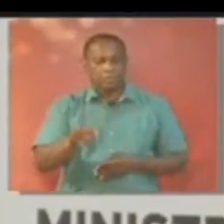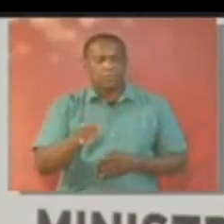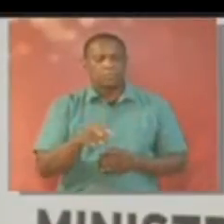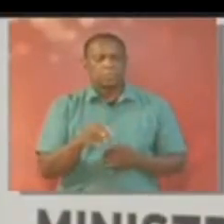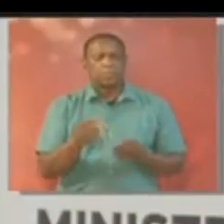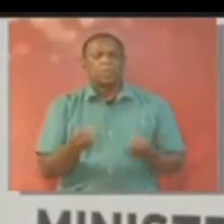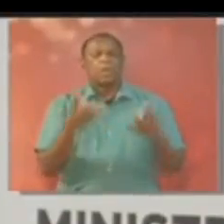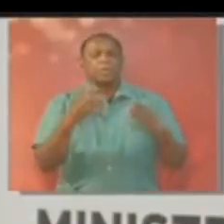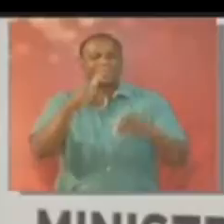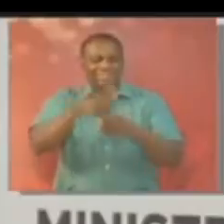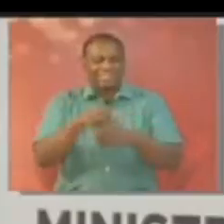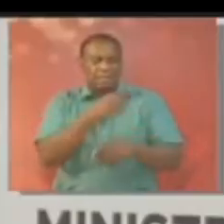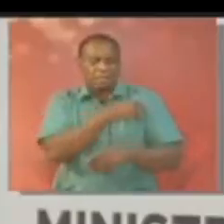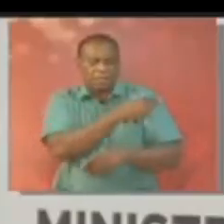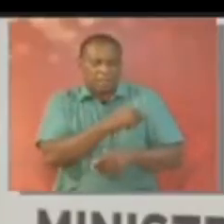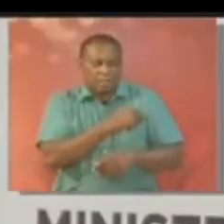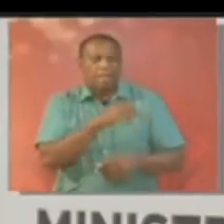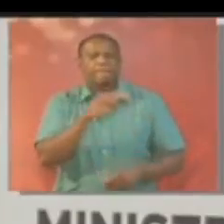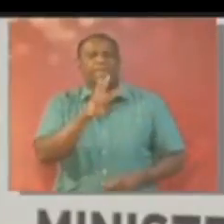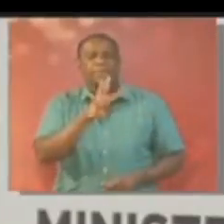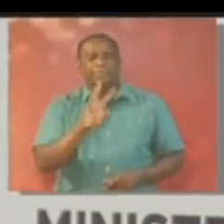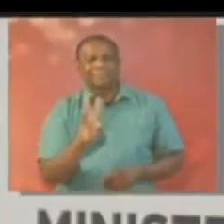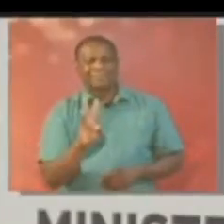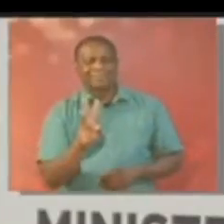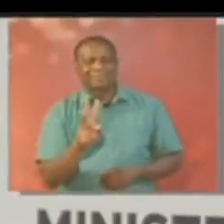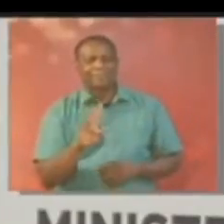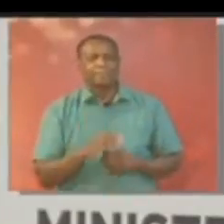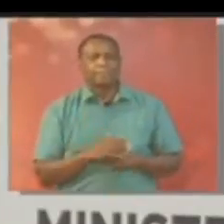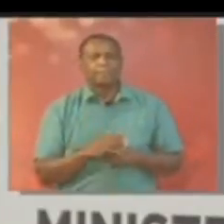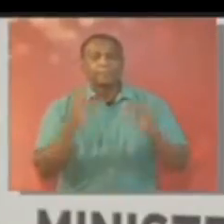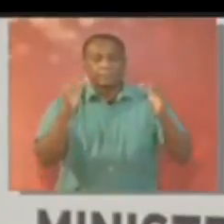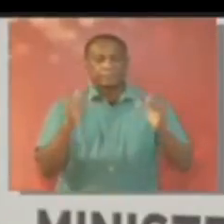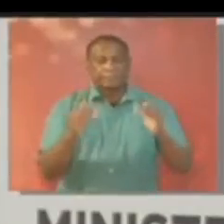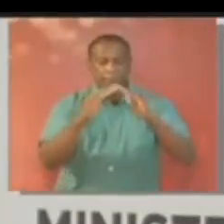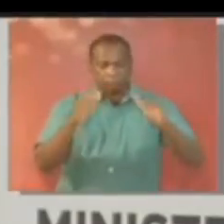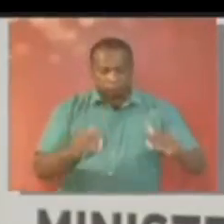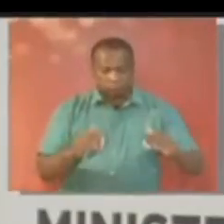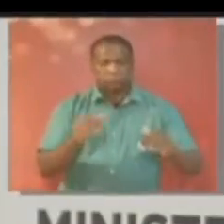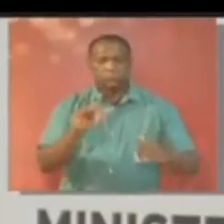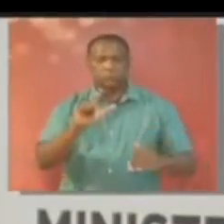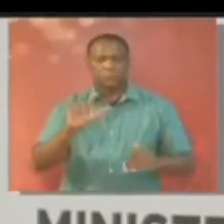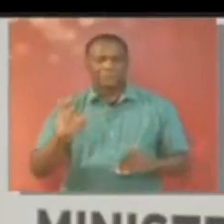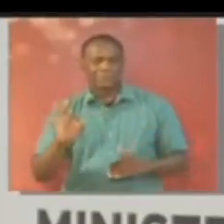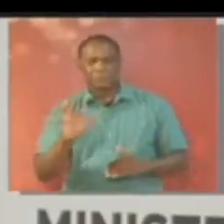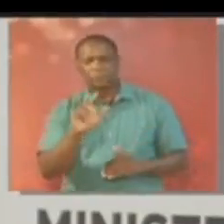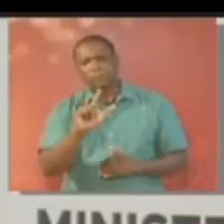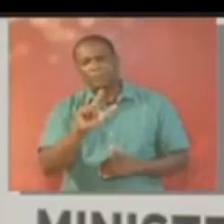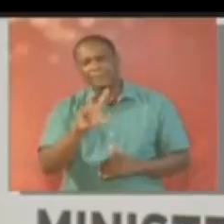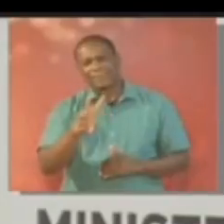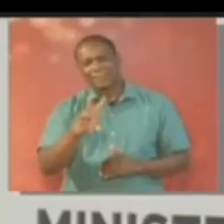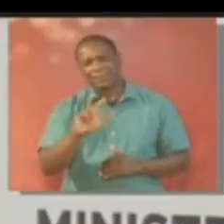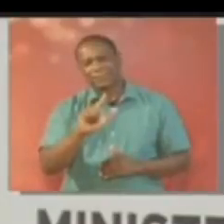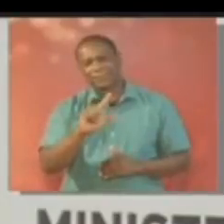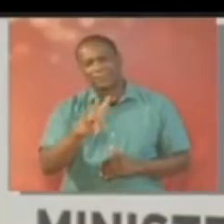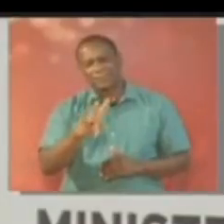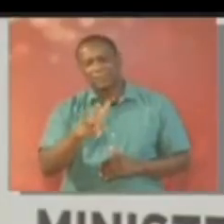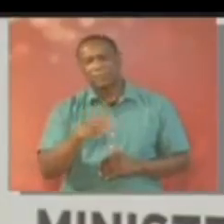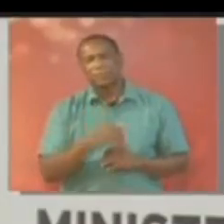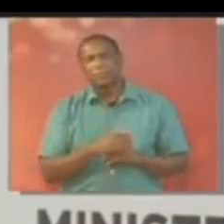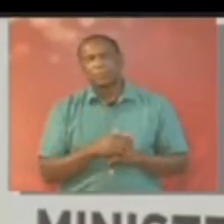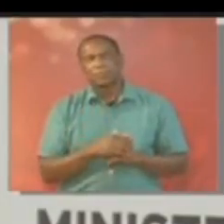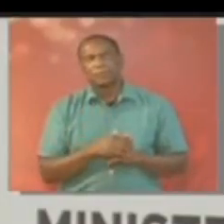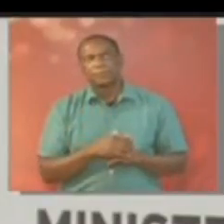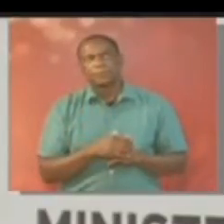patients are 46. Those at our step-down facilities, 26. At the quarantine centers,